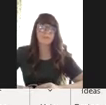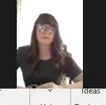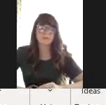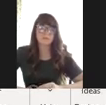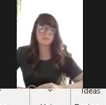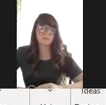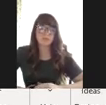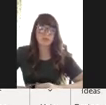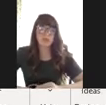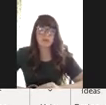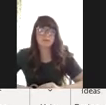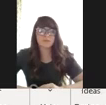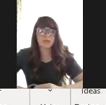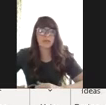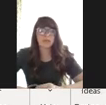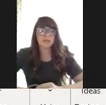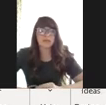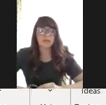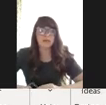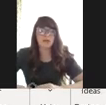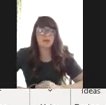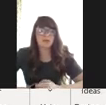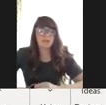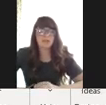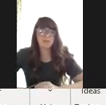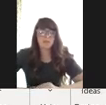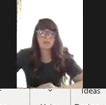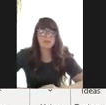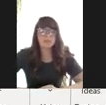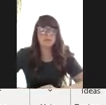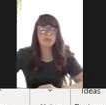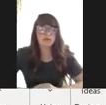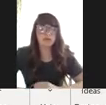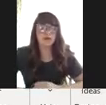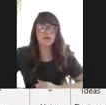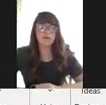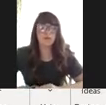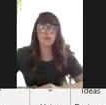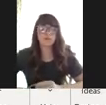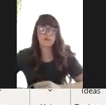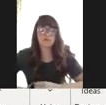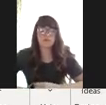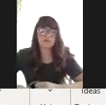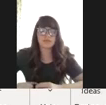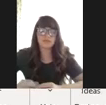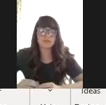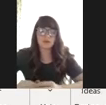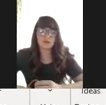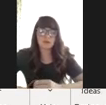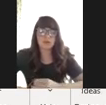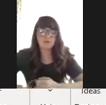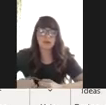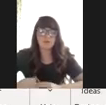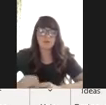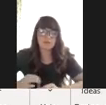5:11. Okay. And not only this, but we also exalt in God through our Lord Jesus Christ, through whom